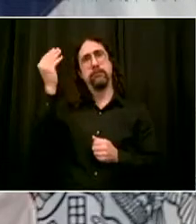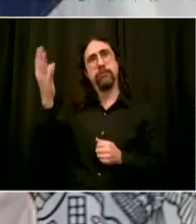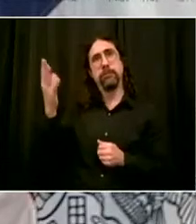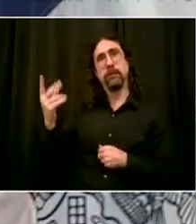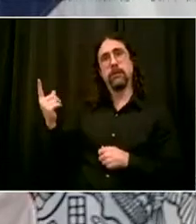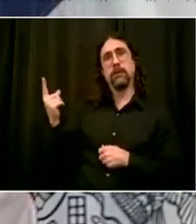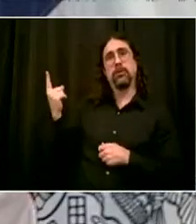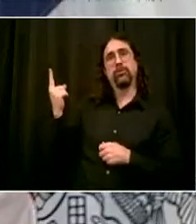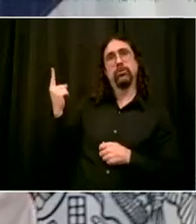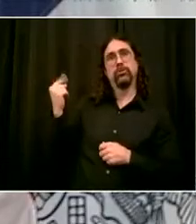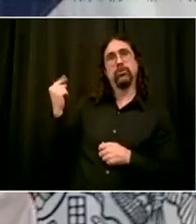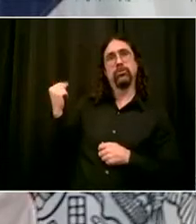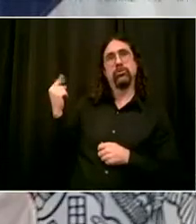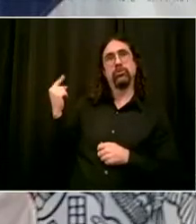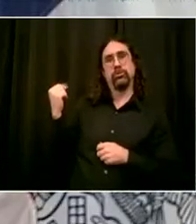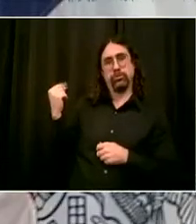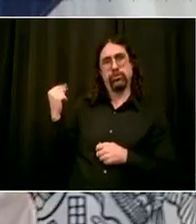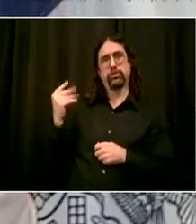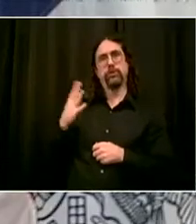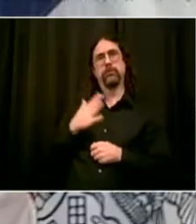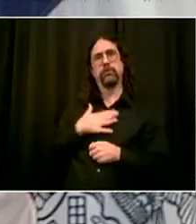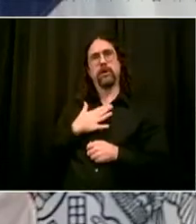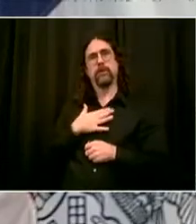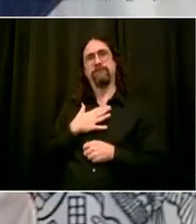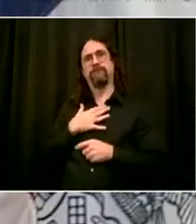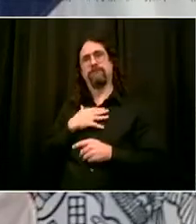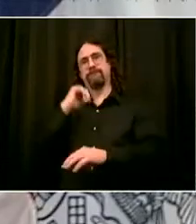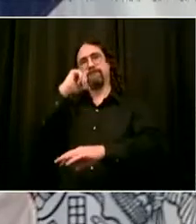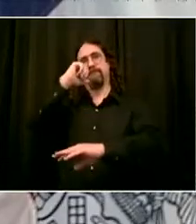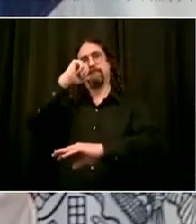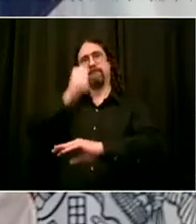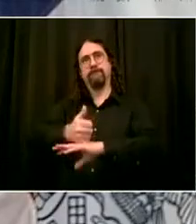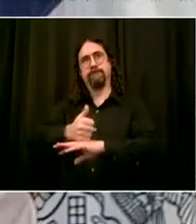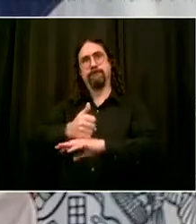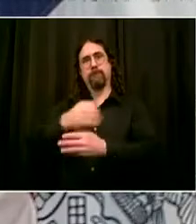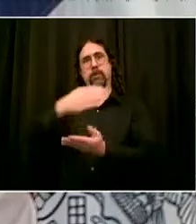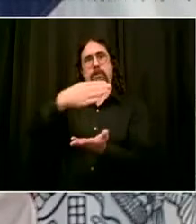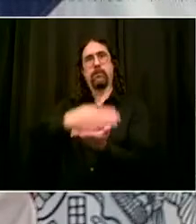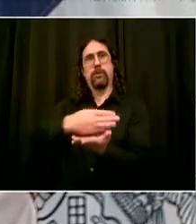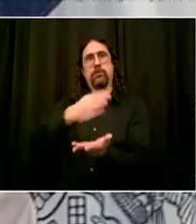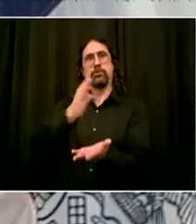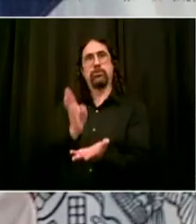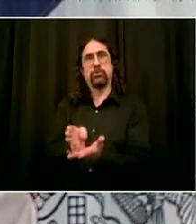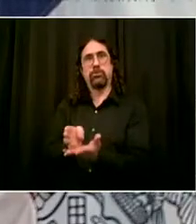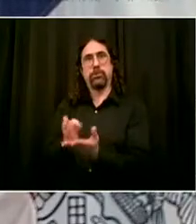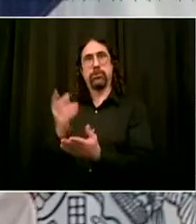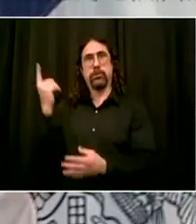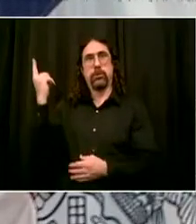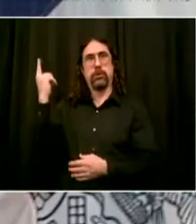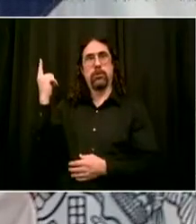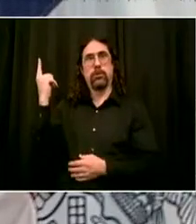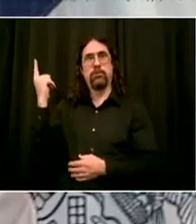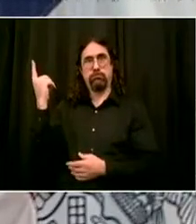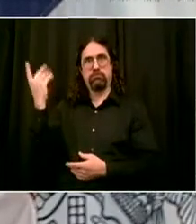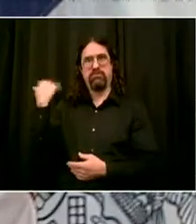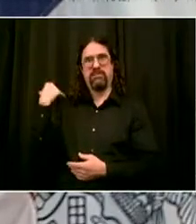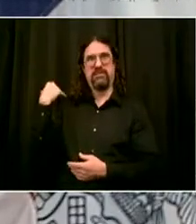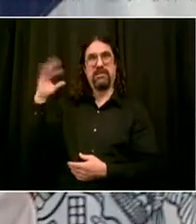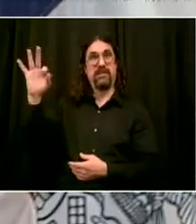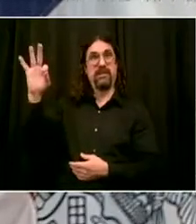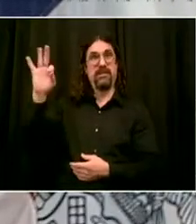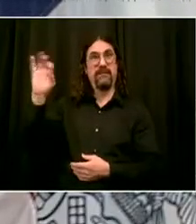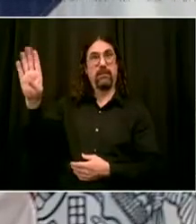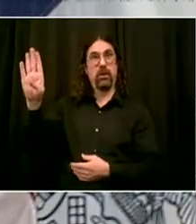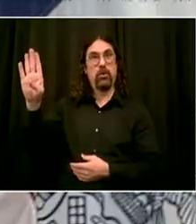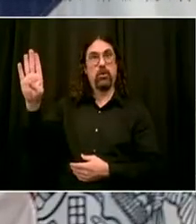budget submission was due we had to change everything by June we end up with a budget that looked very very different from what we thought it would we had to cut